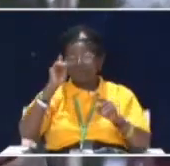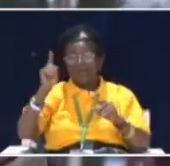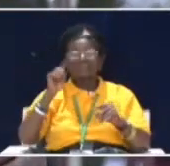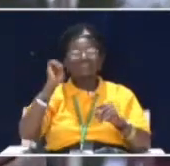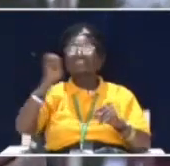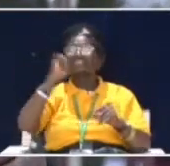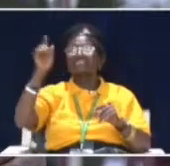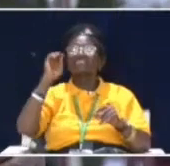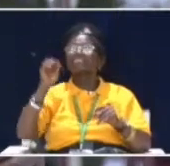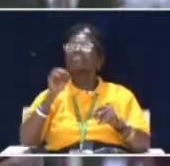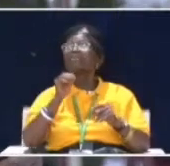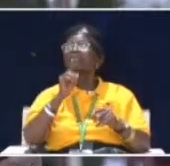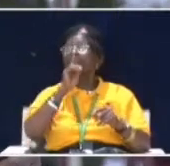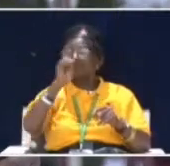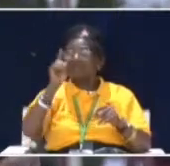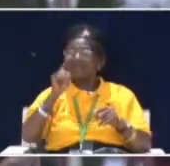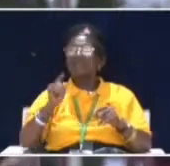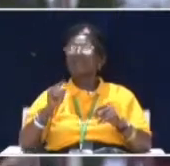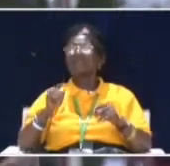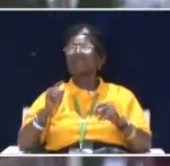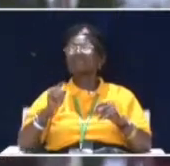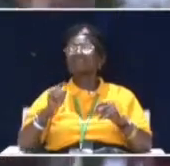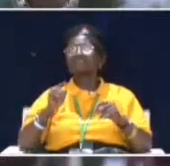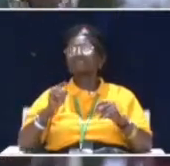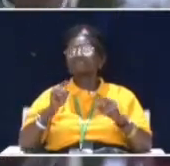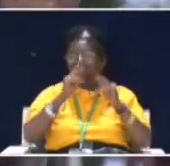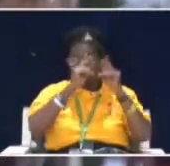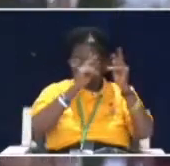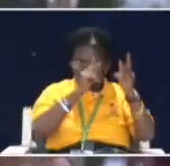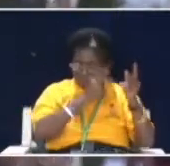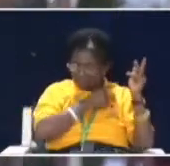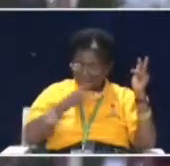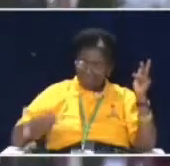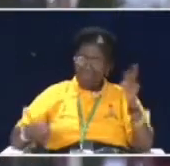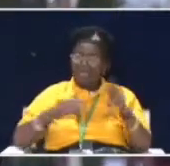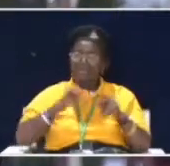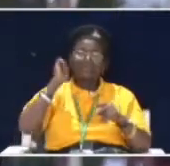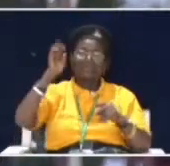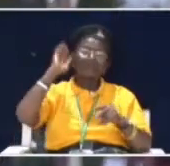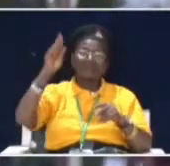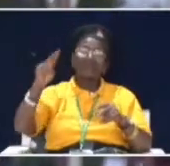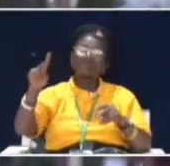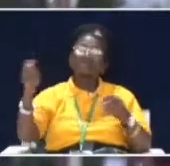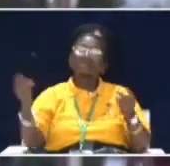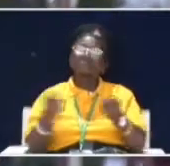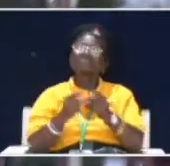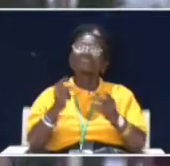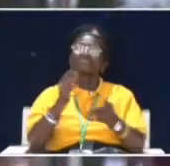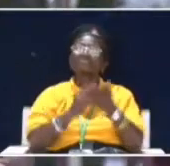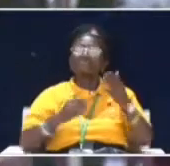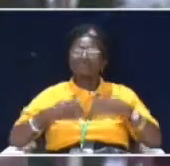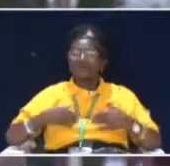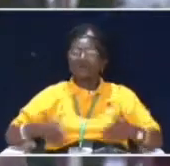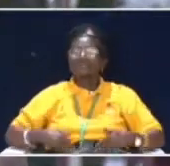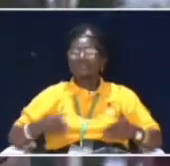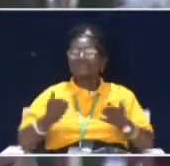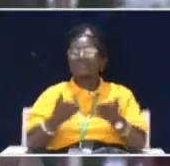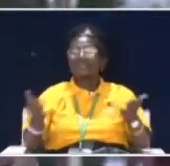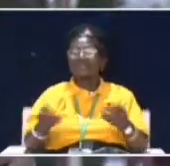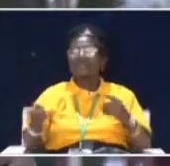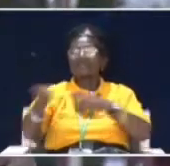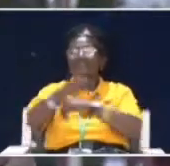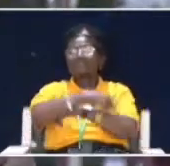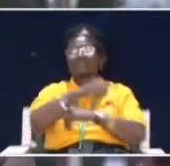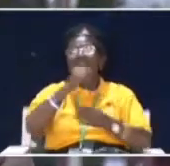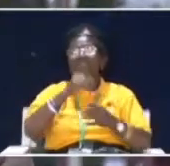kabiyesi, a se yowu olodumare. And he's going to reposition somebody today. Yo